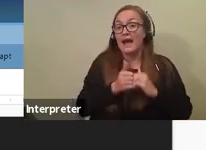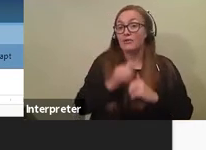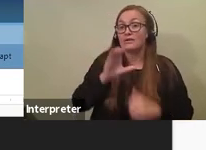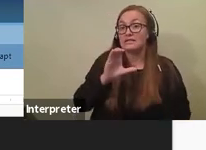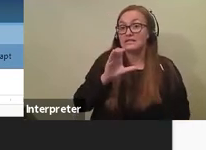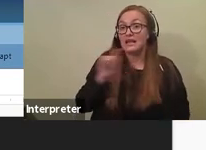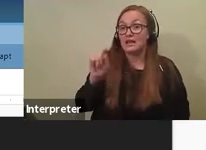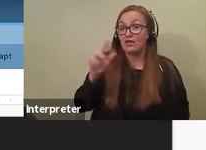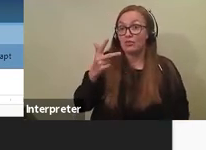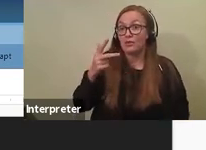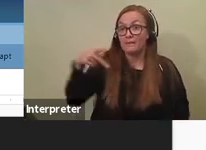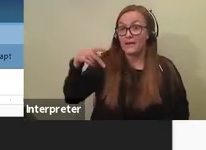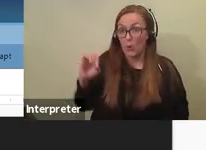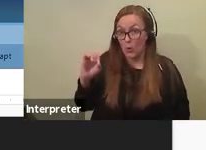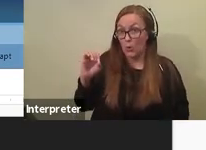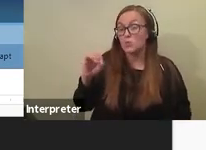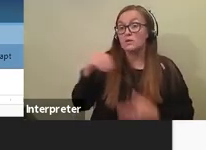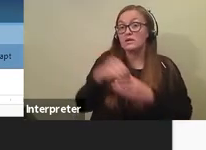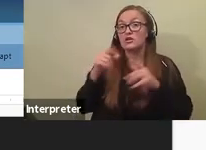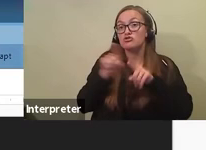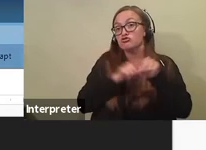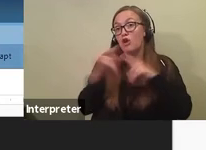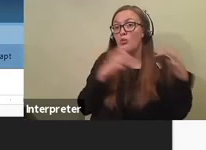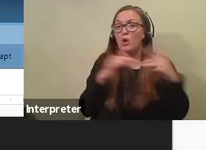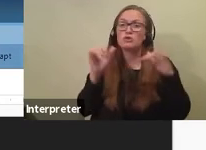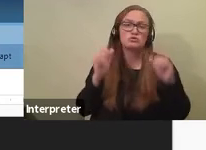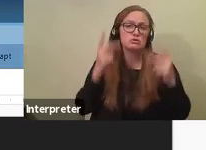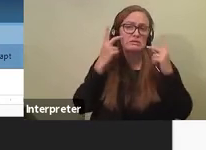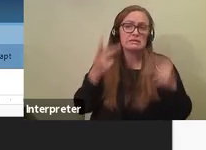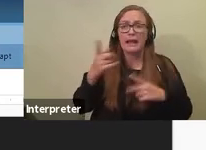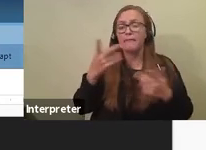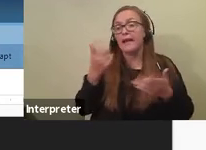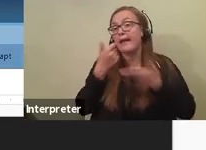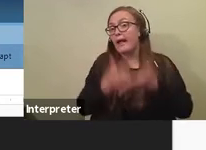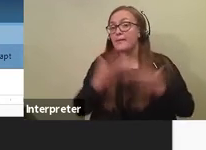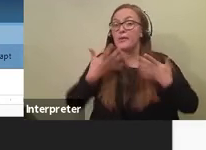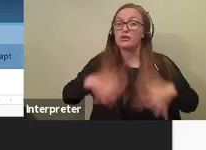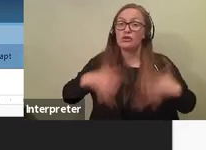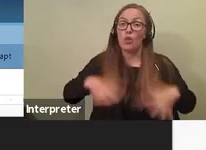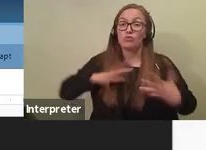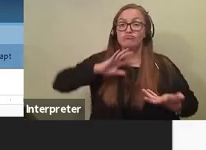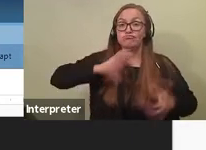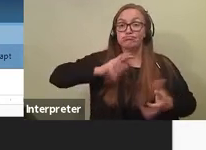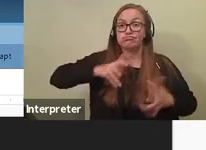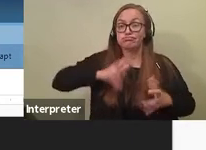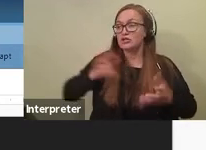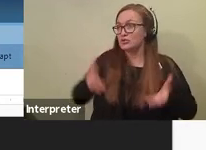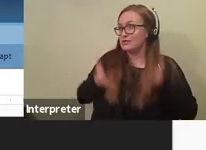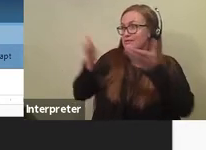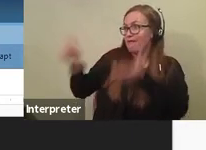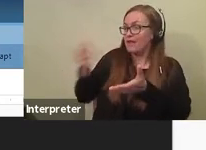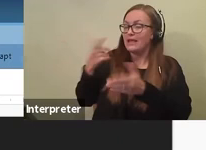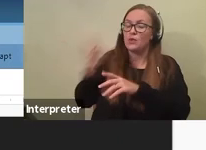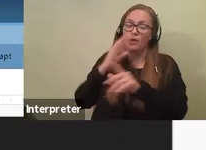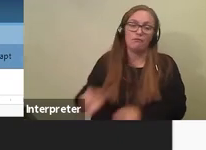is you could imagine him, you know, helping you out with your laundry. So if you gave him like a basket of laundry, maybe he would run the machine, and